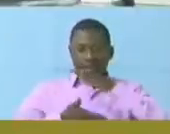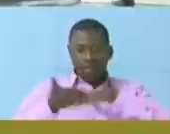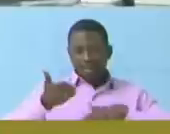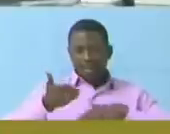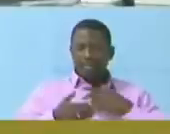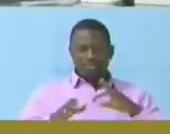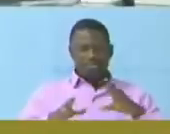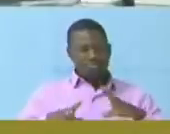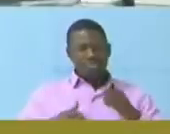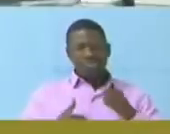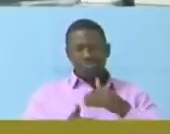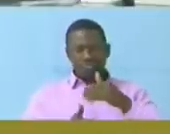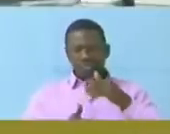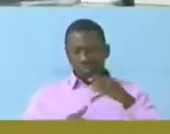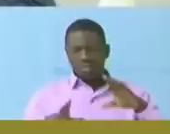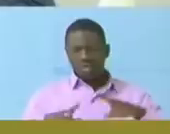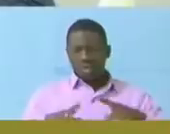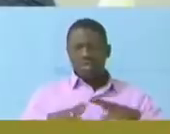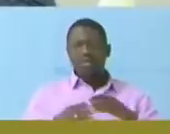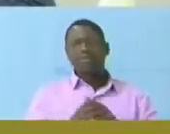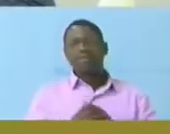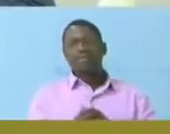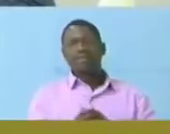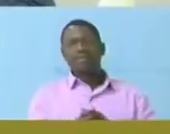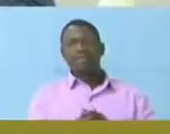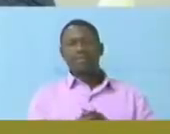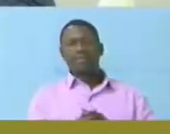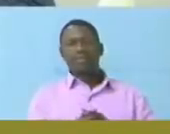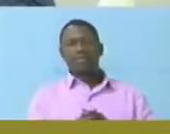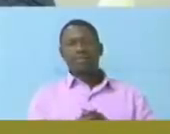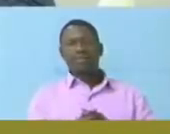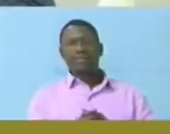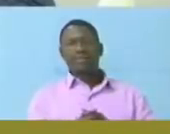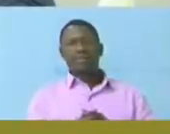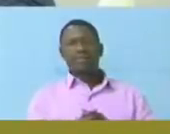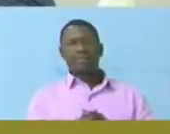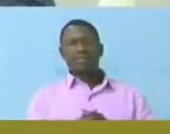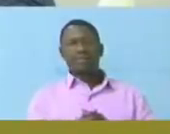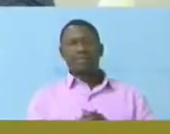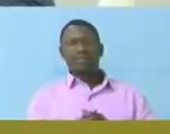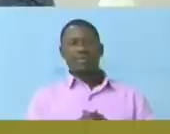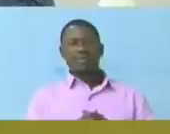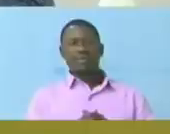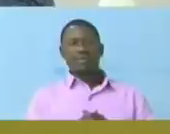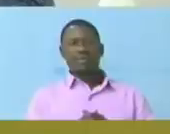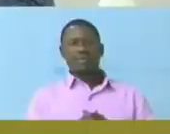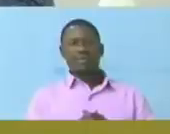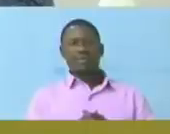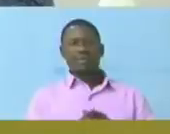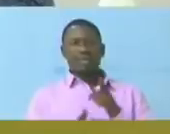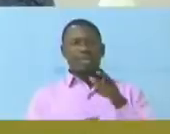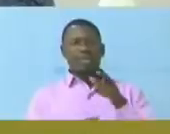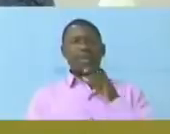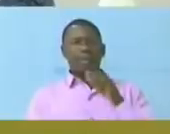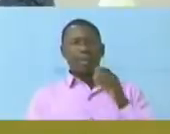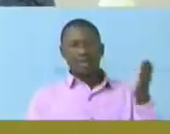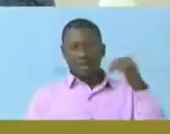Did he ever come to your office about the case of the Ghanaians? No. Honey,